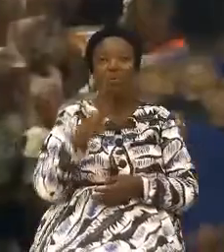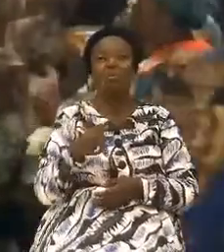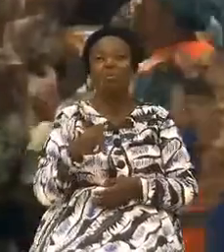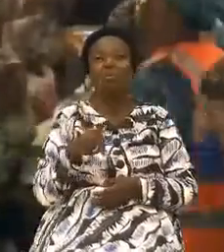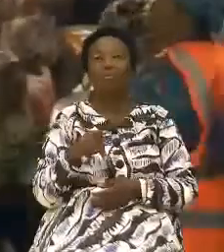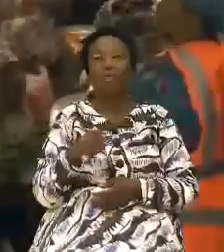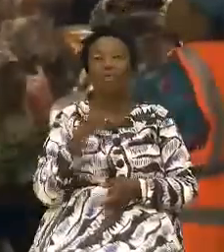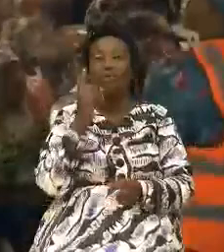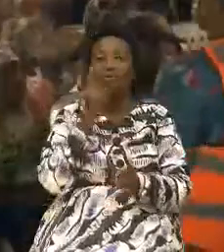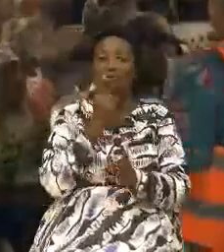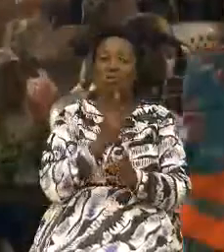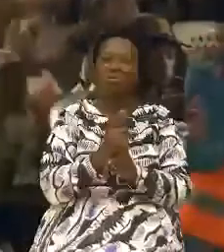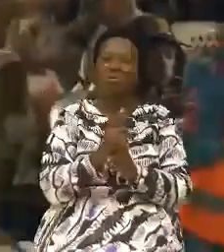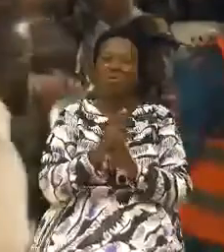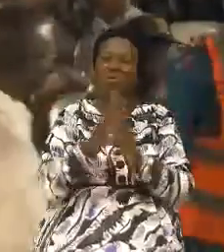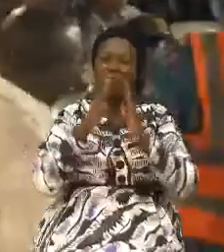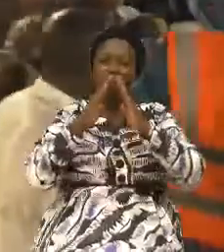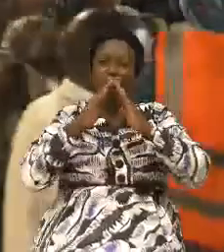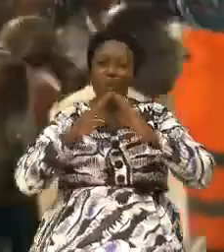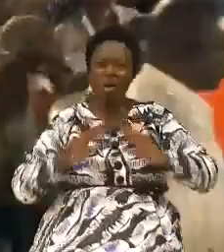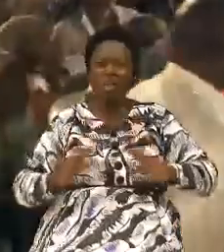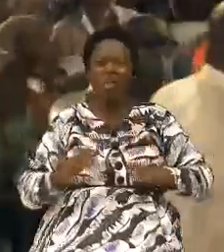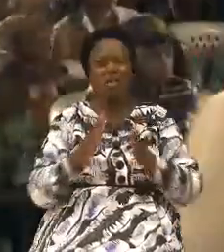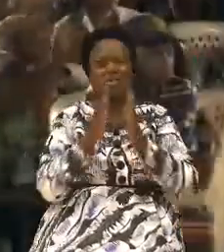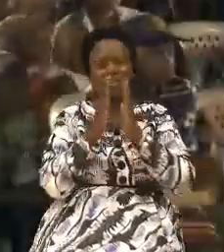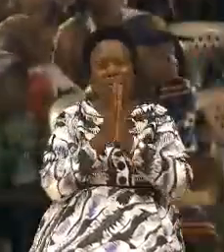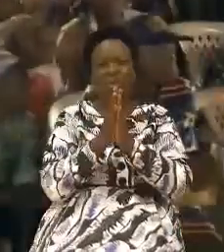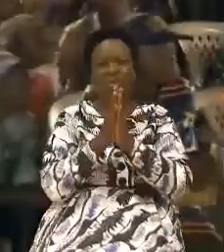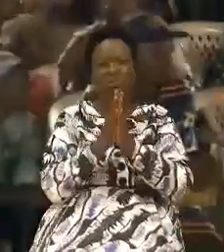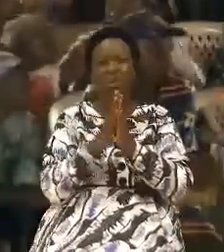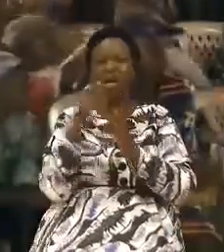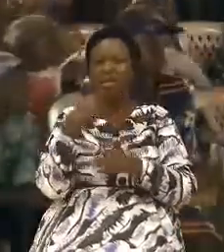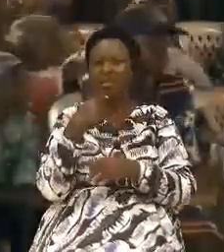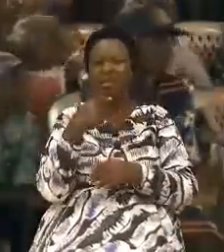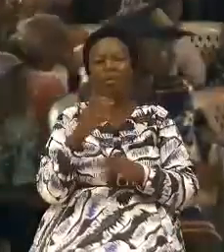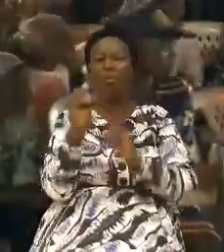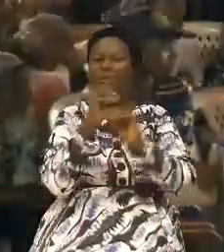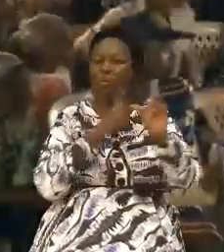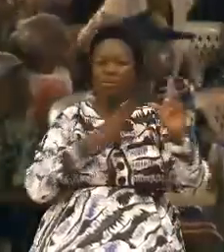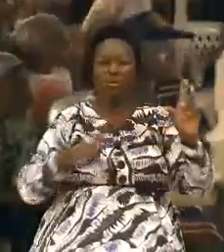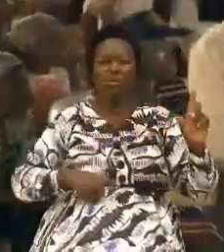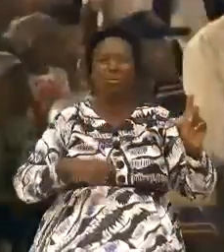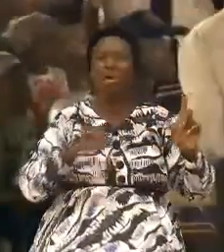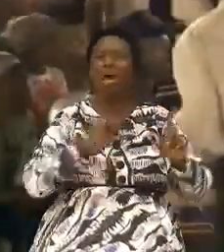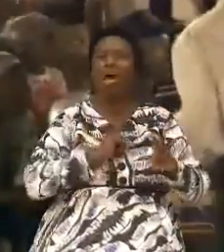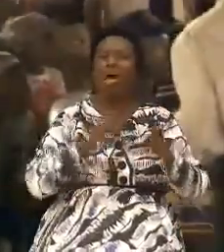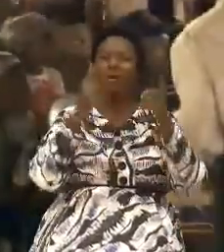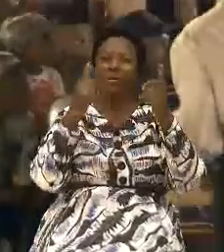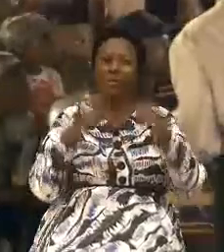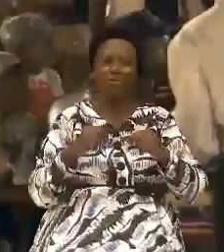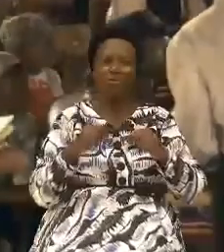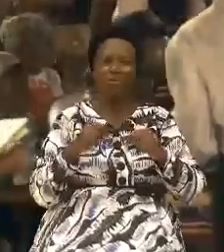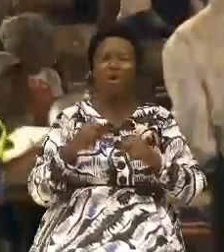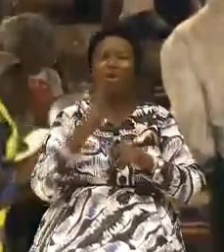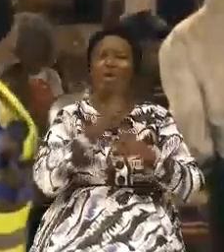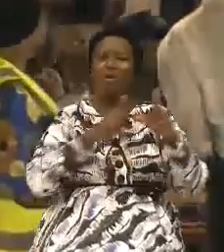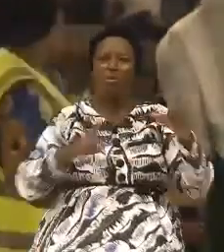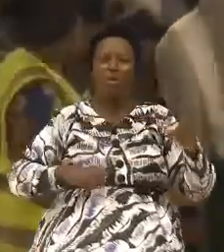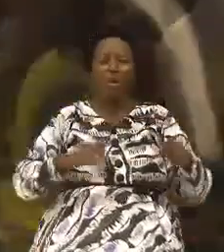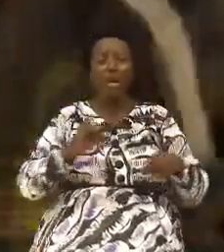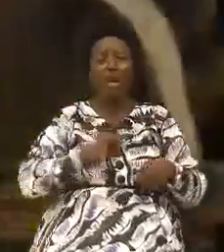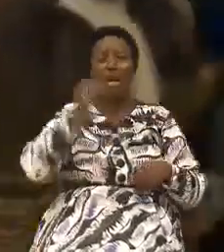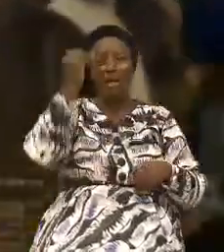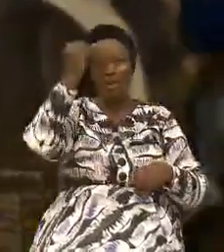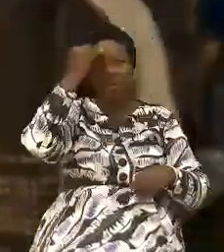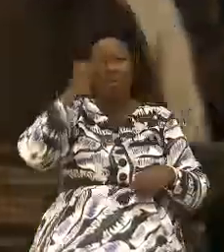quietly there, tell the Lord, oh Lord, I come. Lord, I know I am a sinner. I know